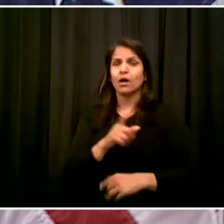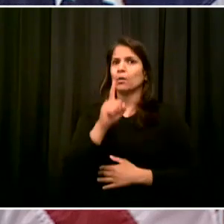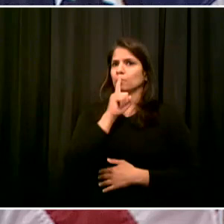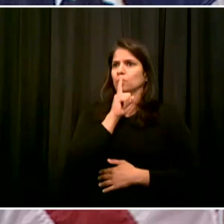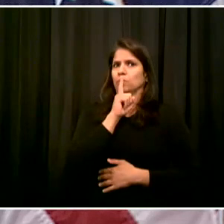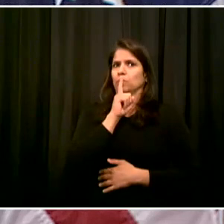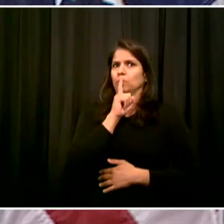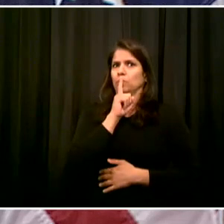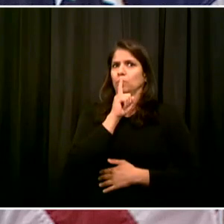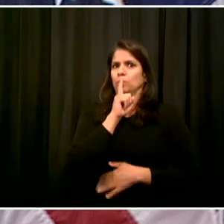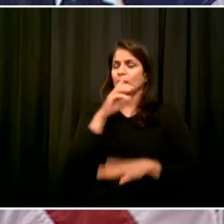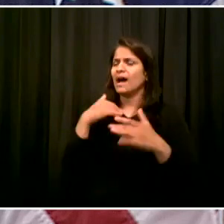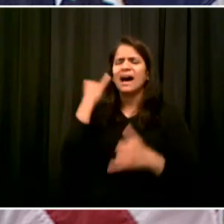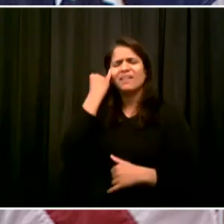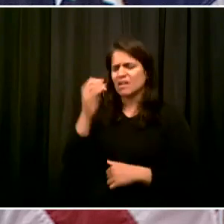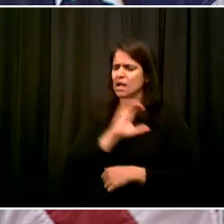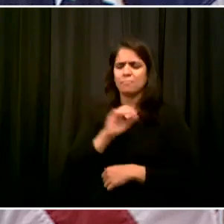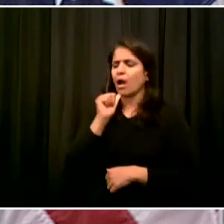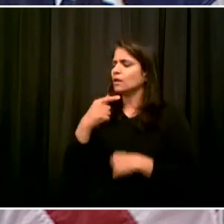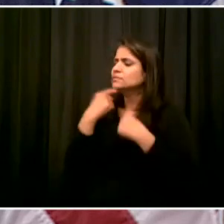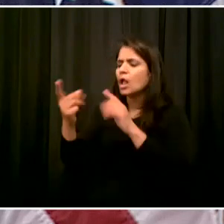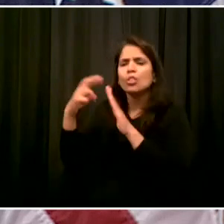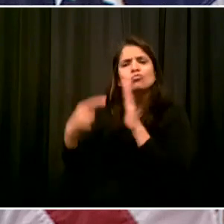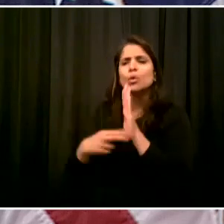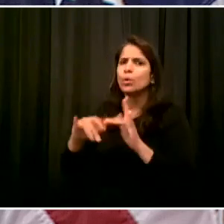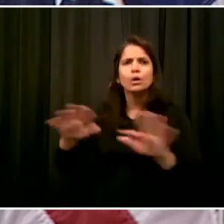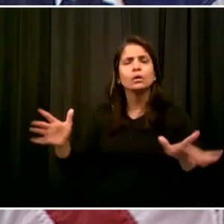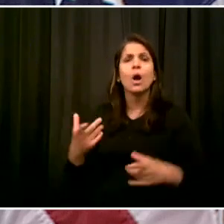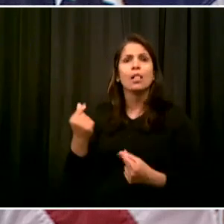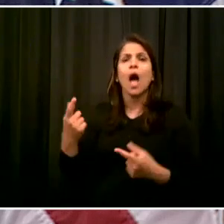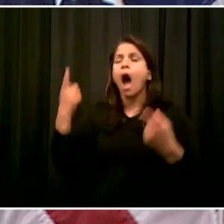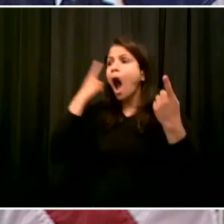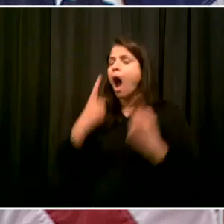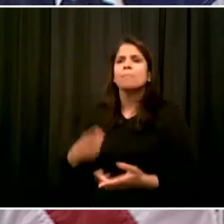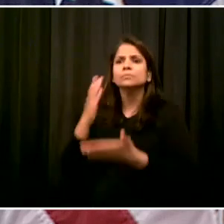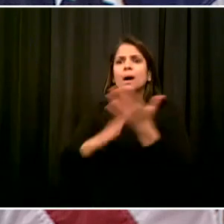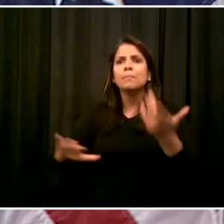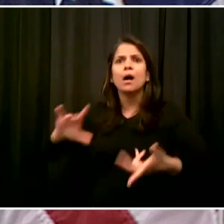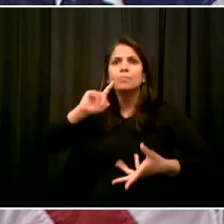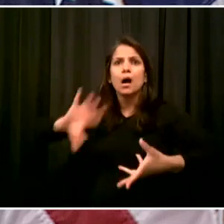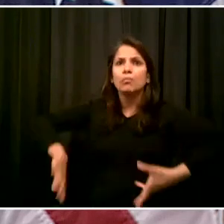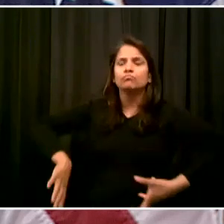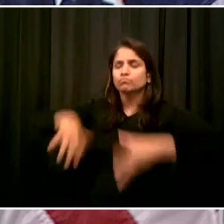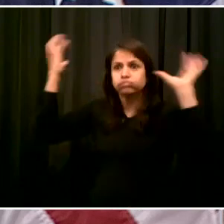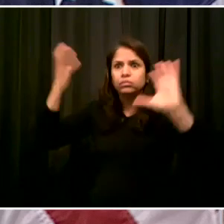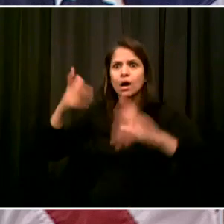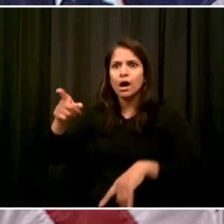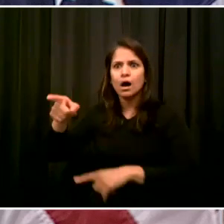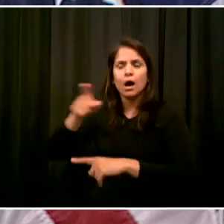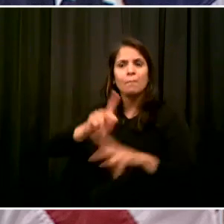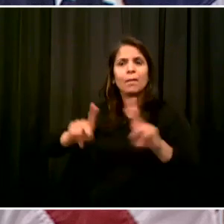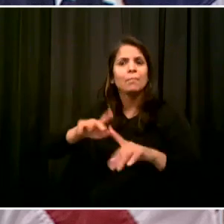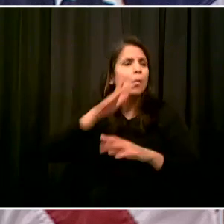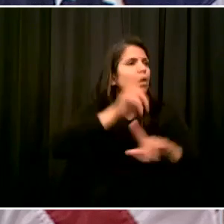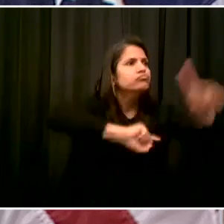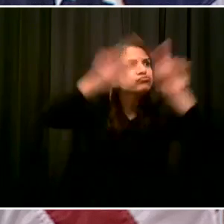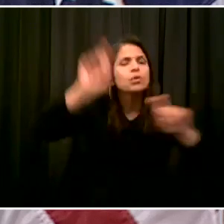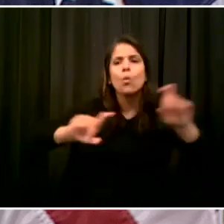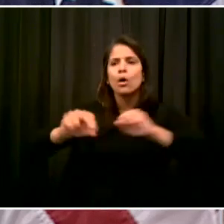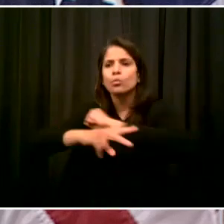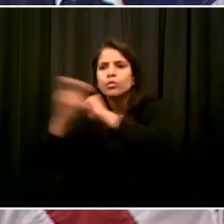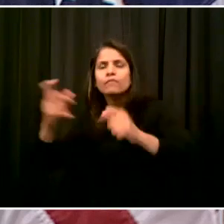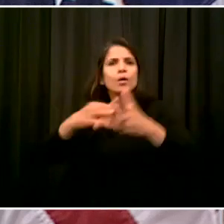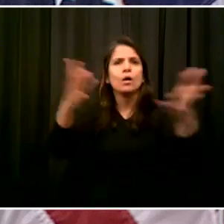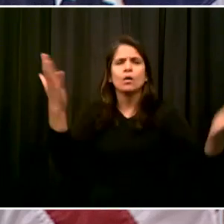no use of force around peaceful protests that I was seeing in front of my very eyes right there. If people are aiming